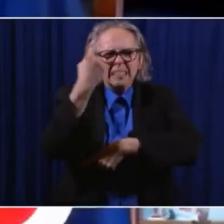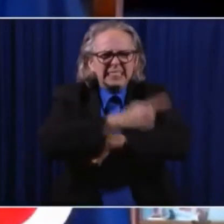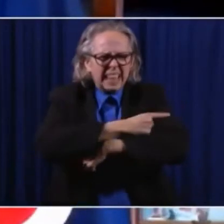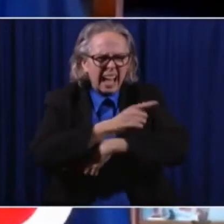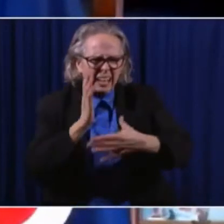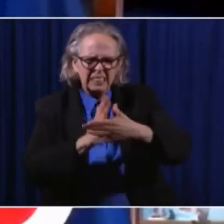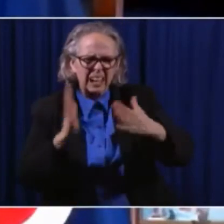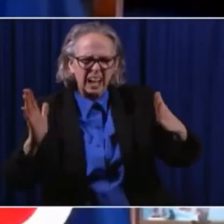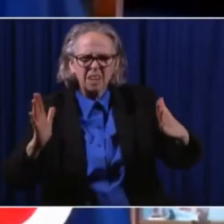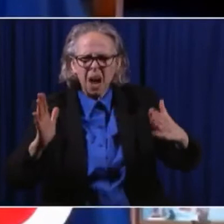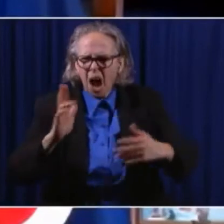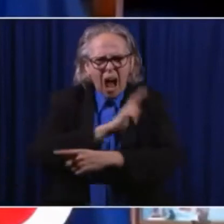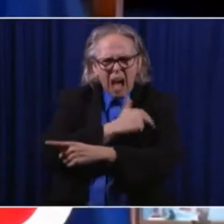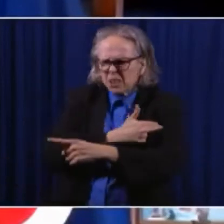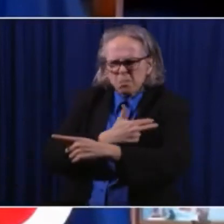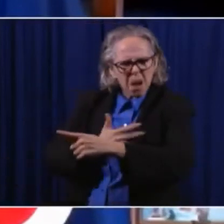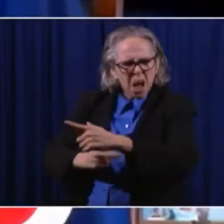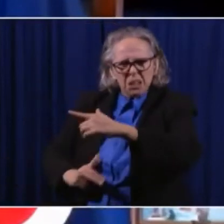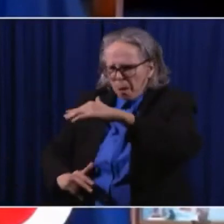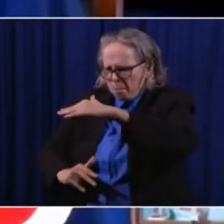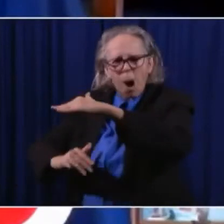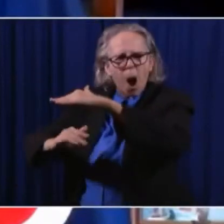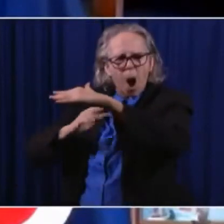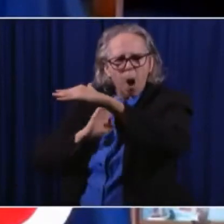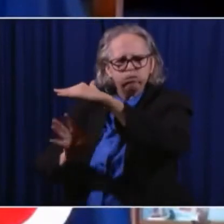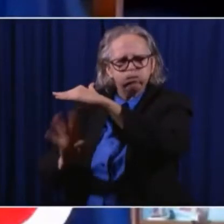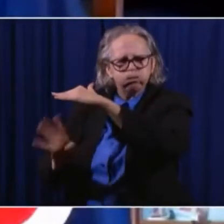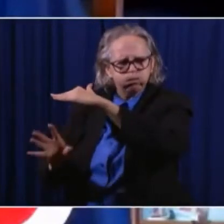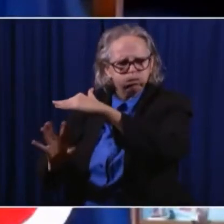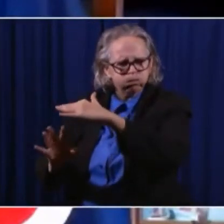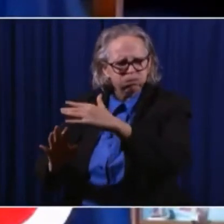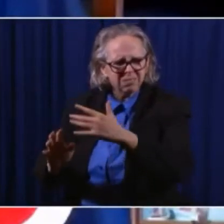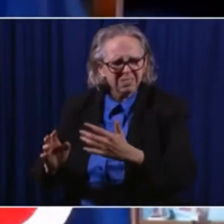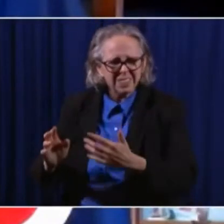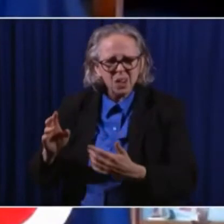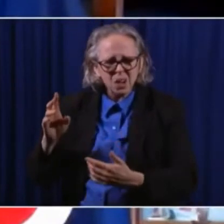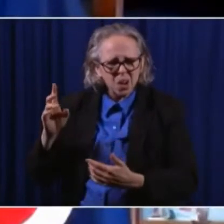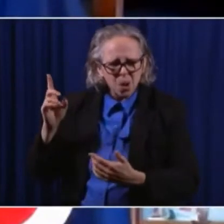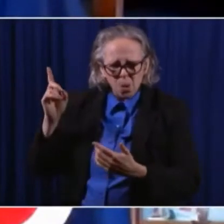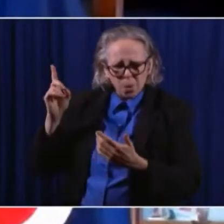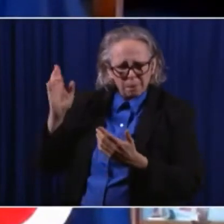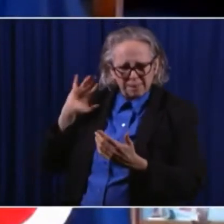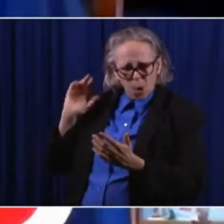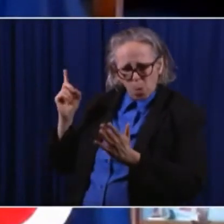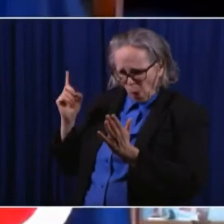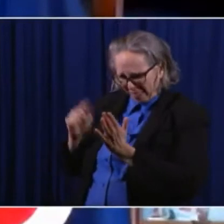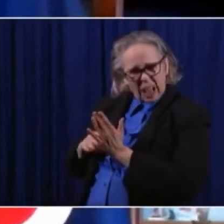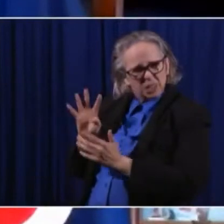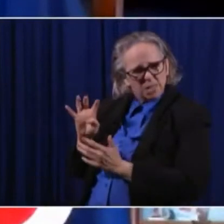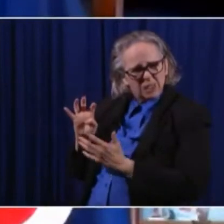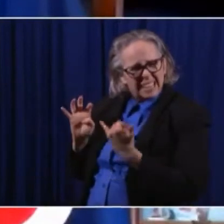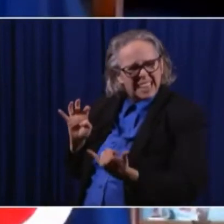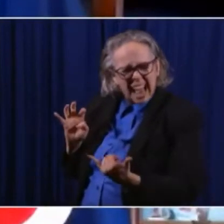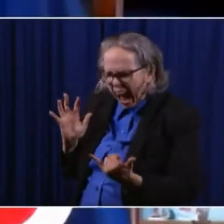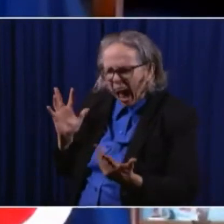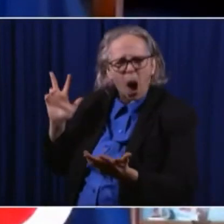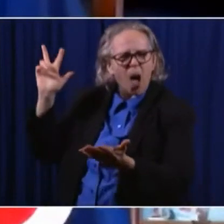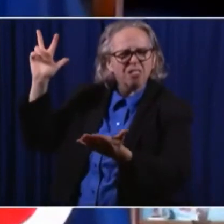seen the increase from around 1,400 patients to over 3,600. And as a result, some of those hospitals have